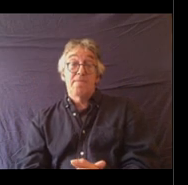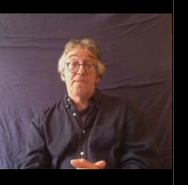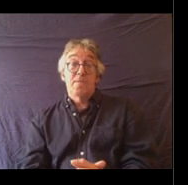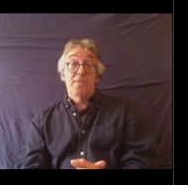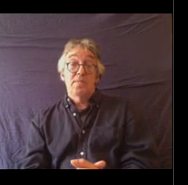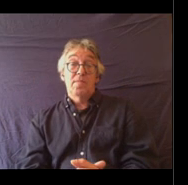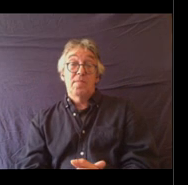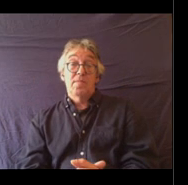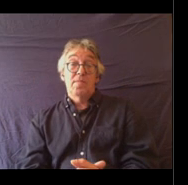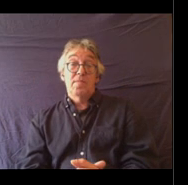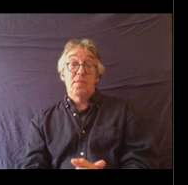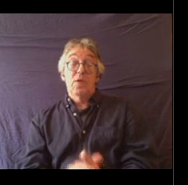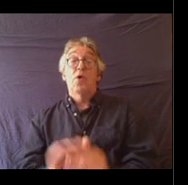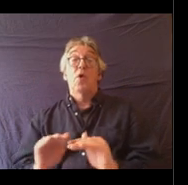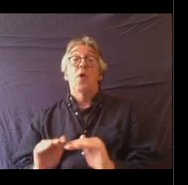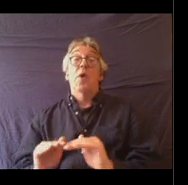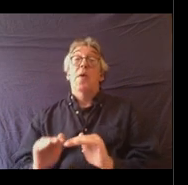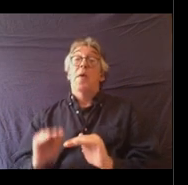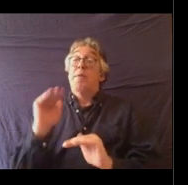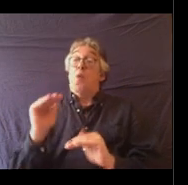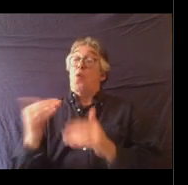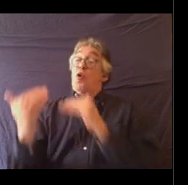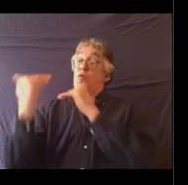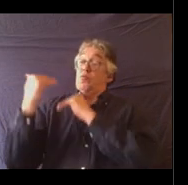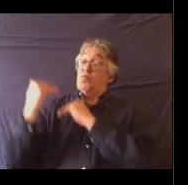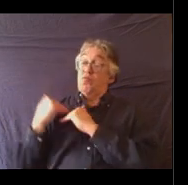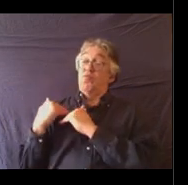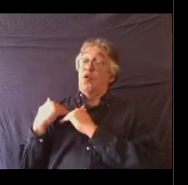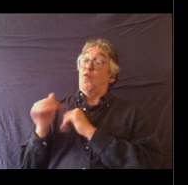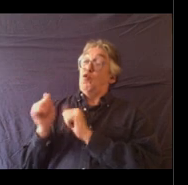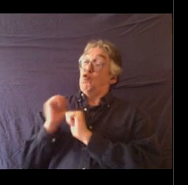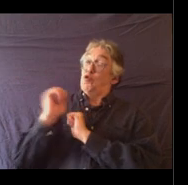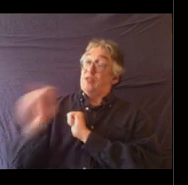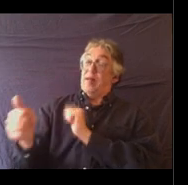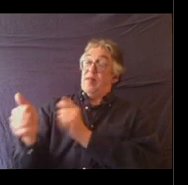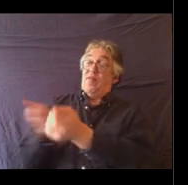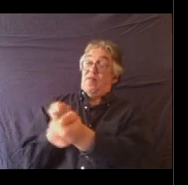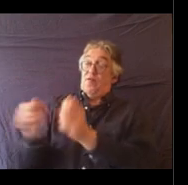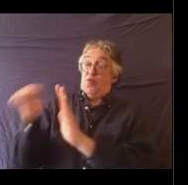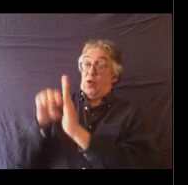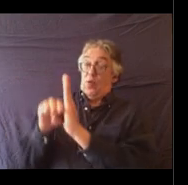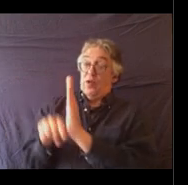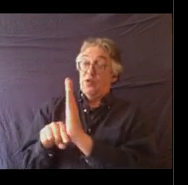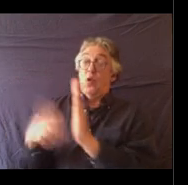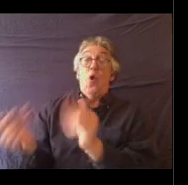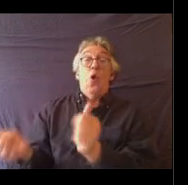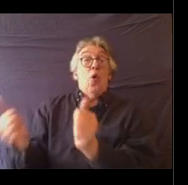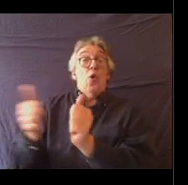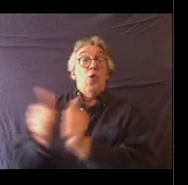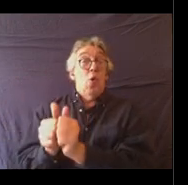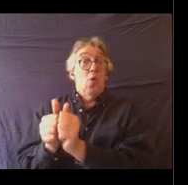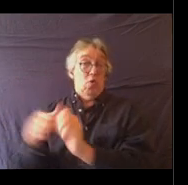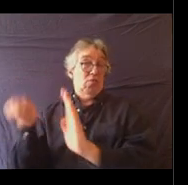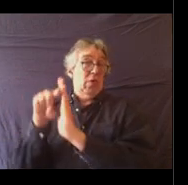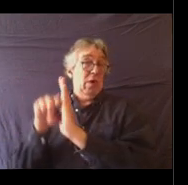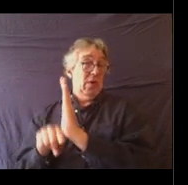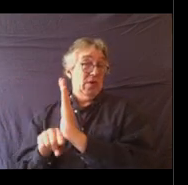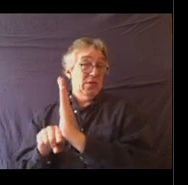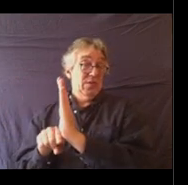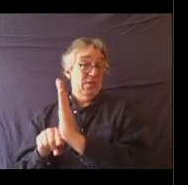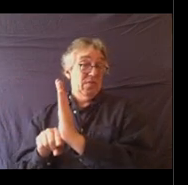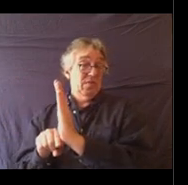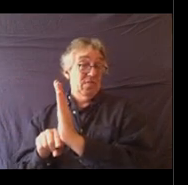Greater role for self and co-regulation. This, I think, I already explained a little bit. We try, because